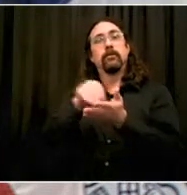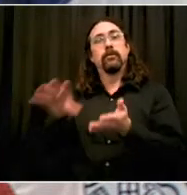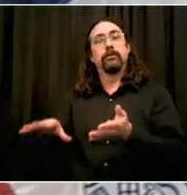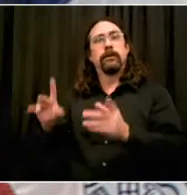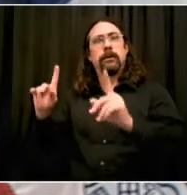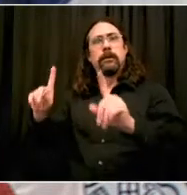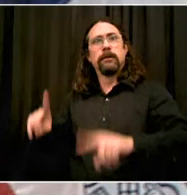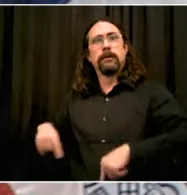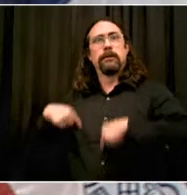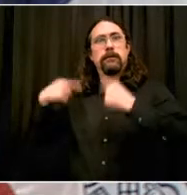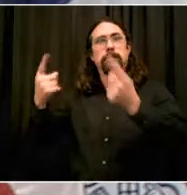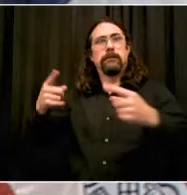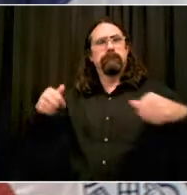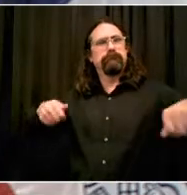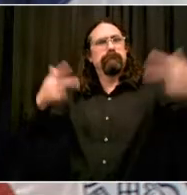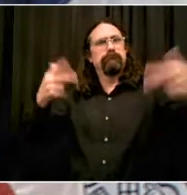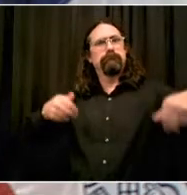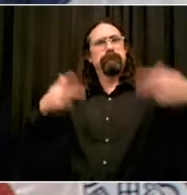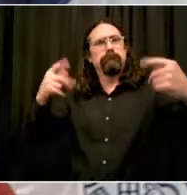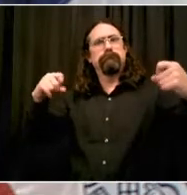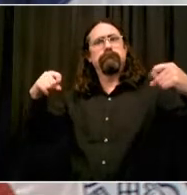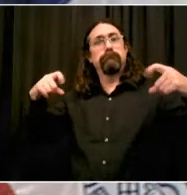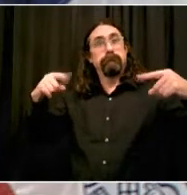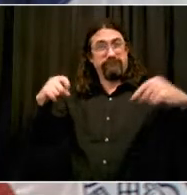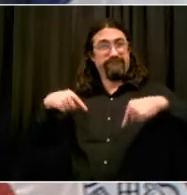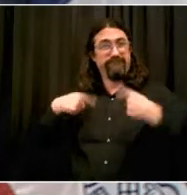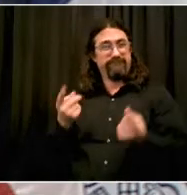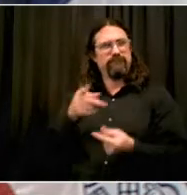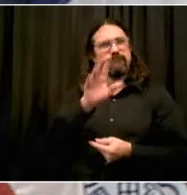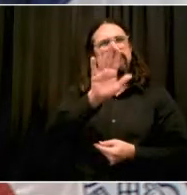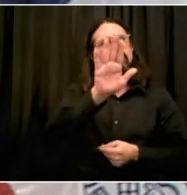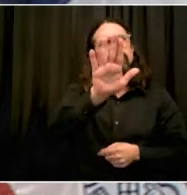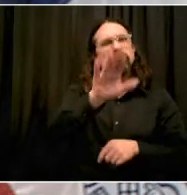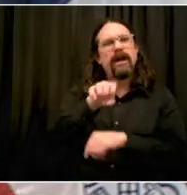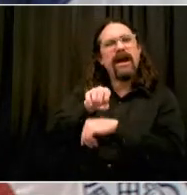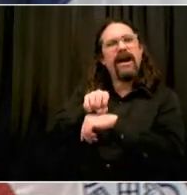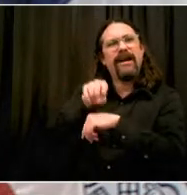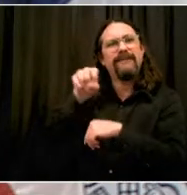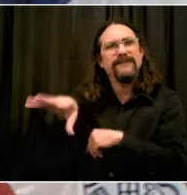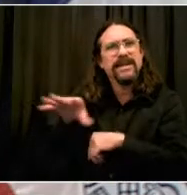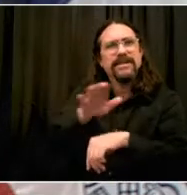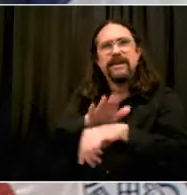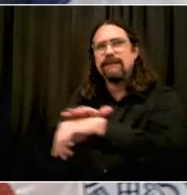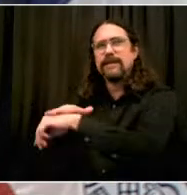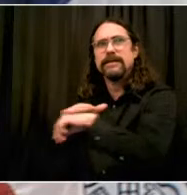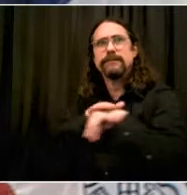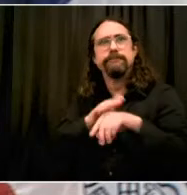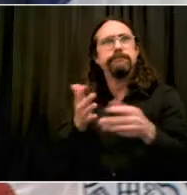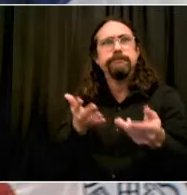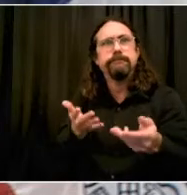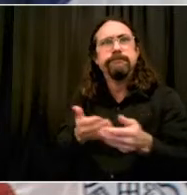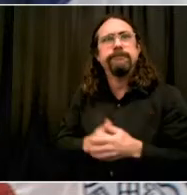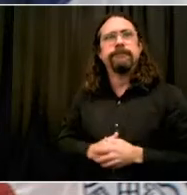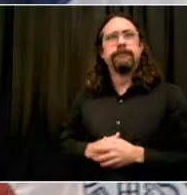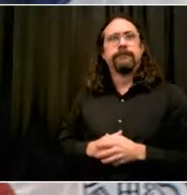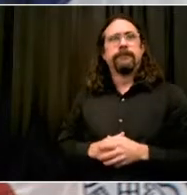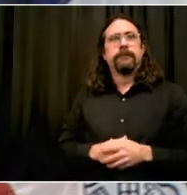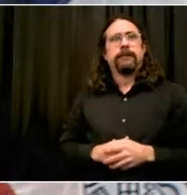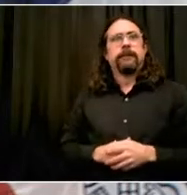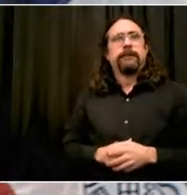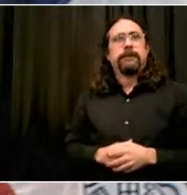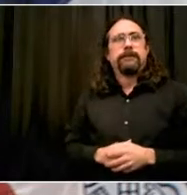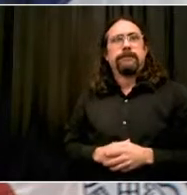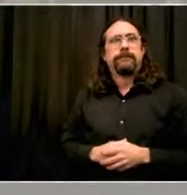assistant principal, so he can do it better than me, but I'll start. Everyone get tested. Whether you're doing remote learning or in person, everyone get tested. Go